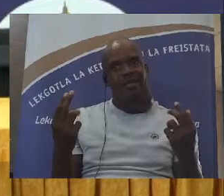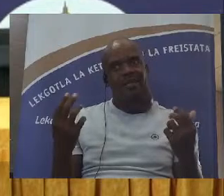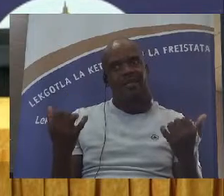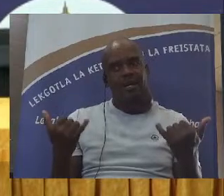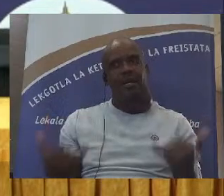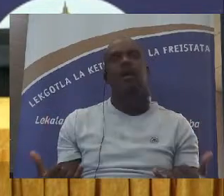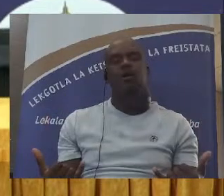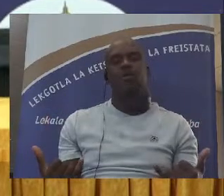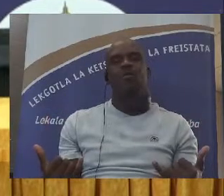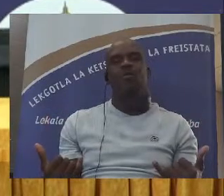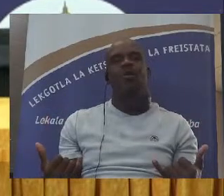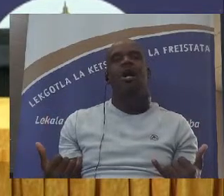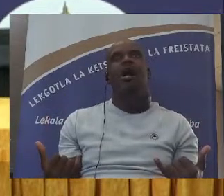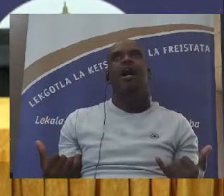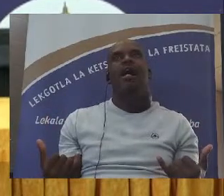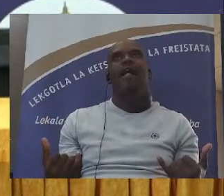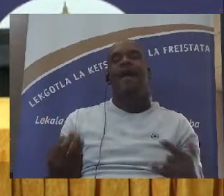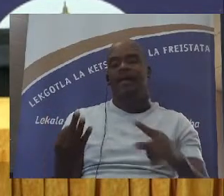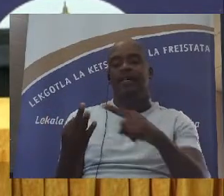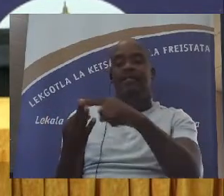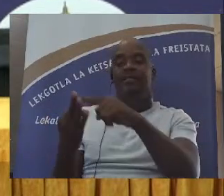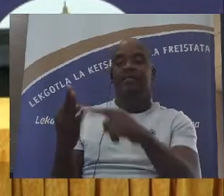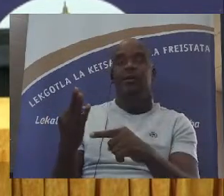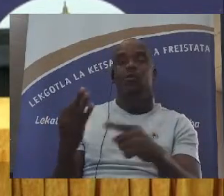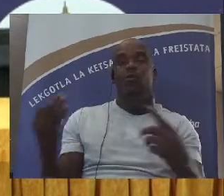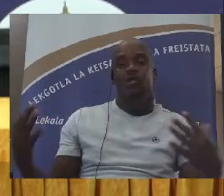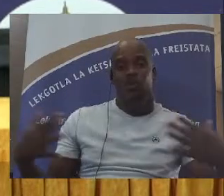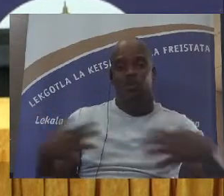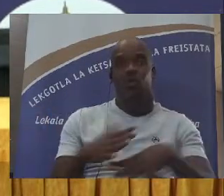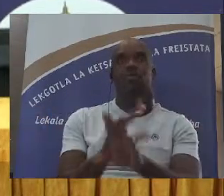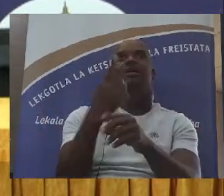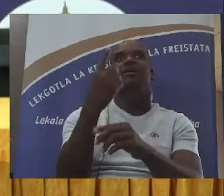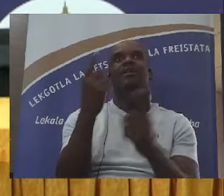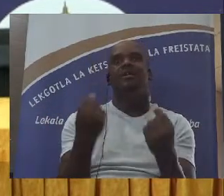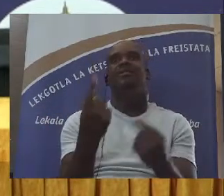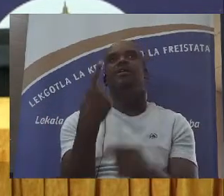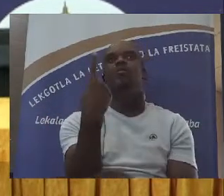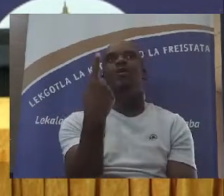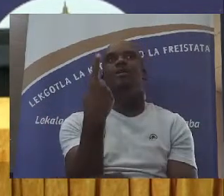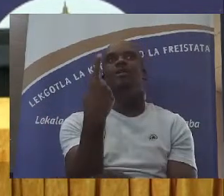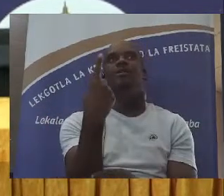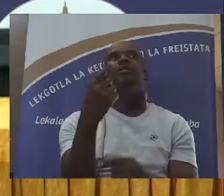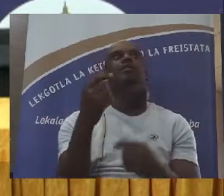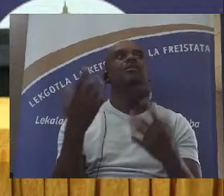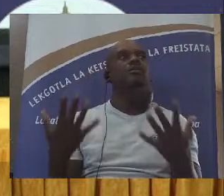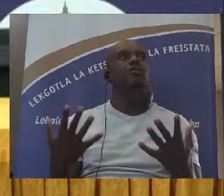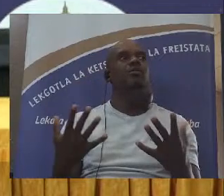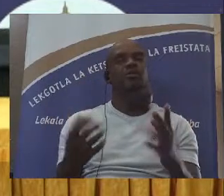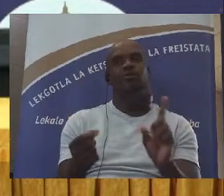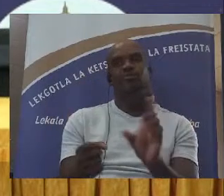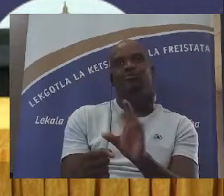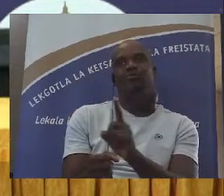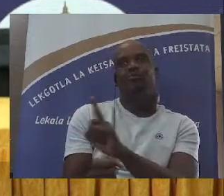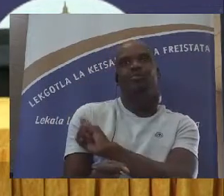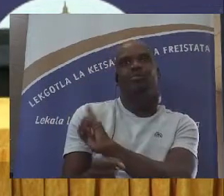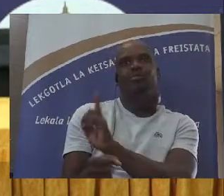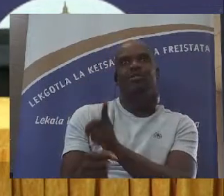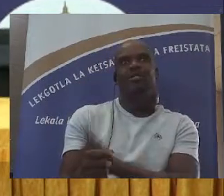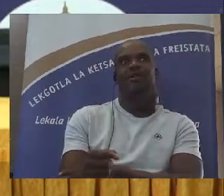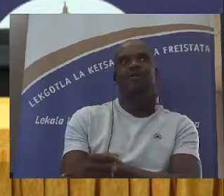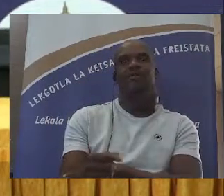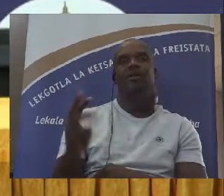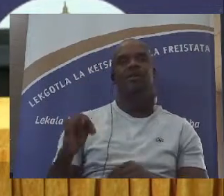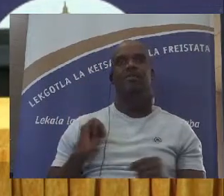the footprint is immediately going to improve. We have furthermore, our minister has published what we call